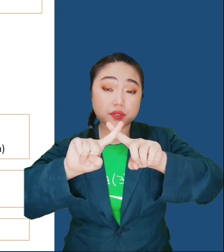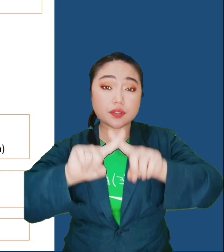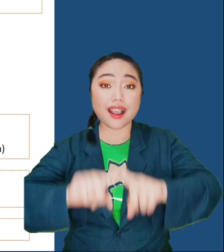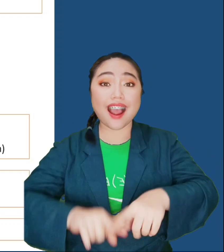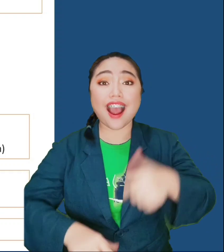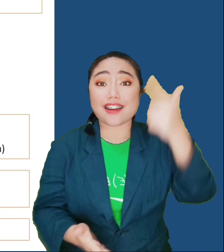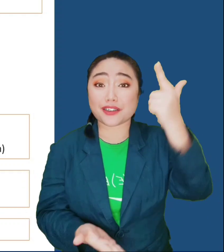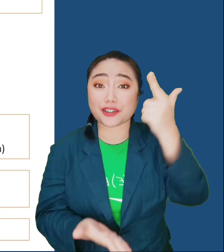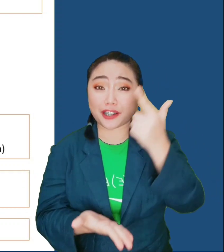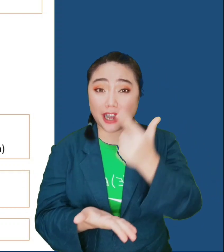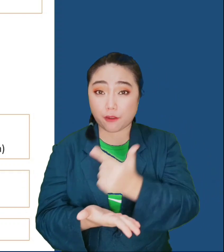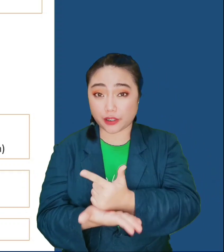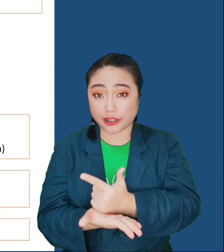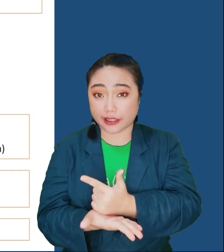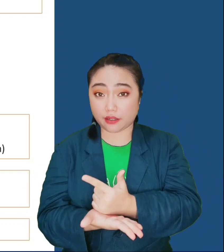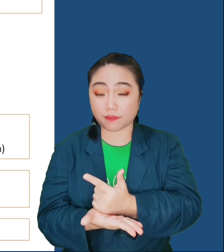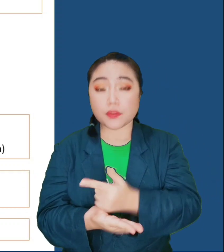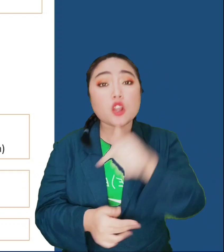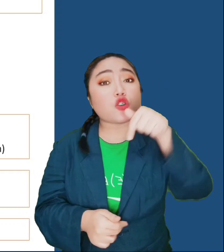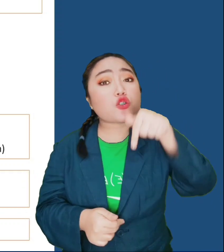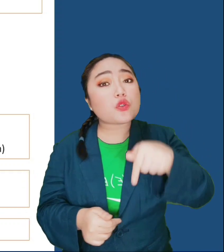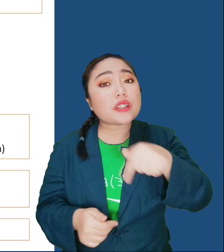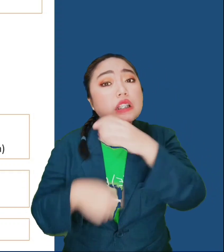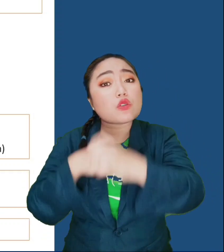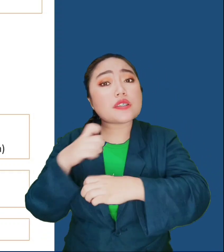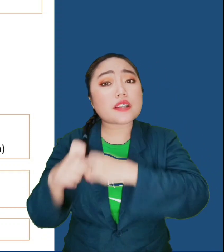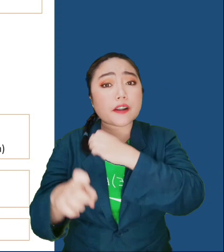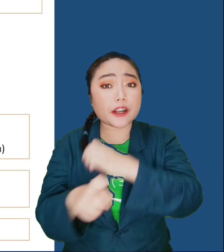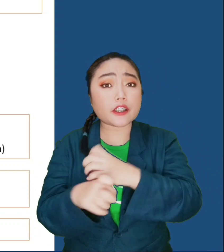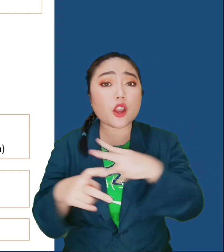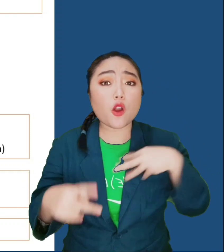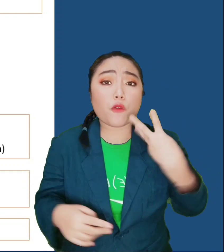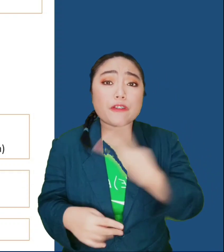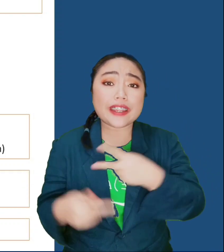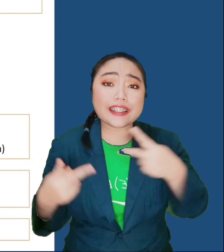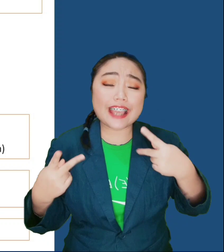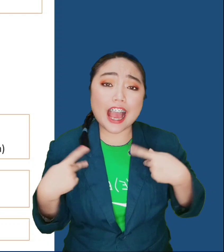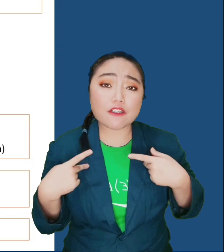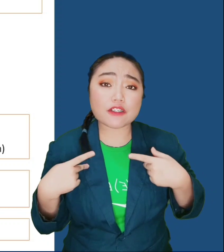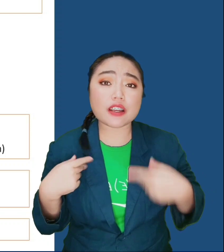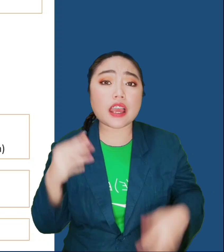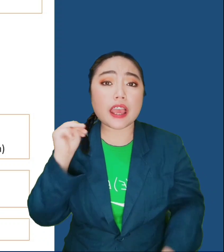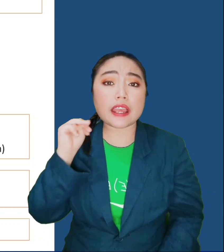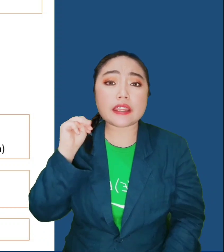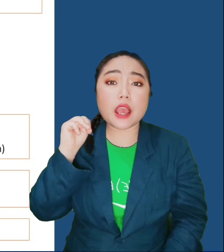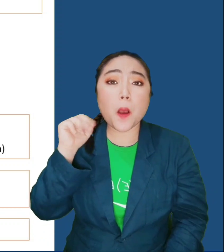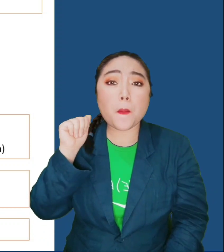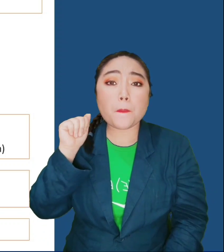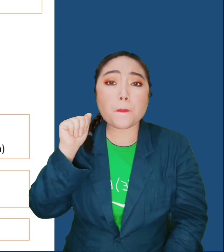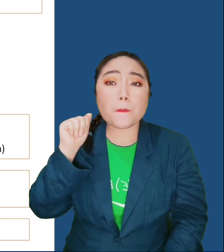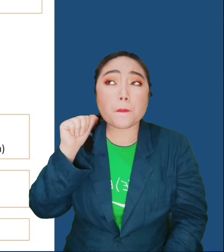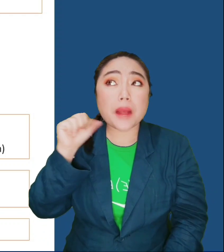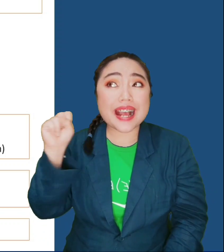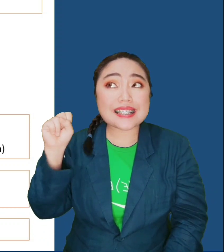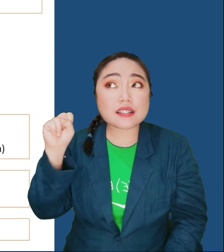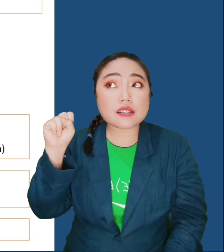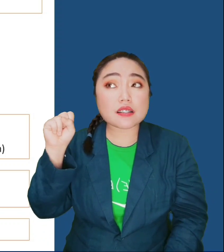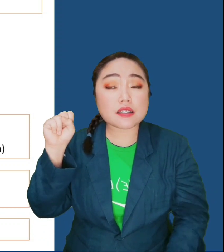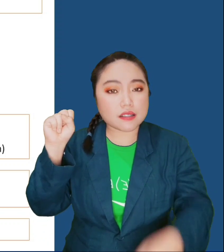multiply the gravity here on Earth.